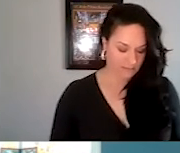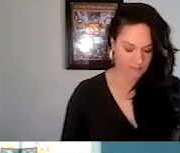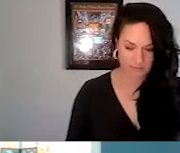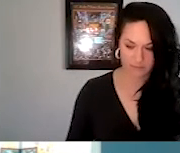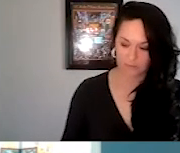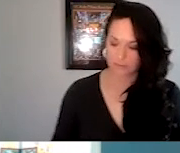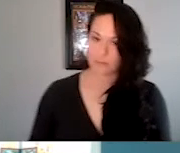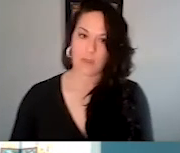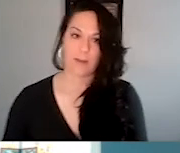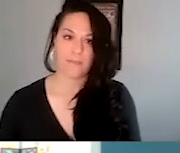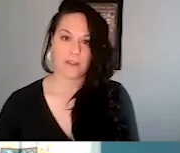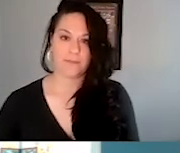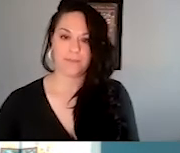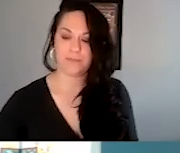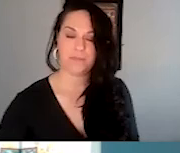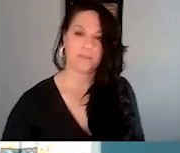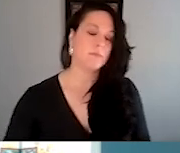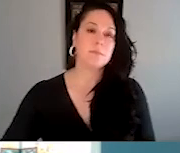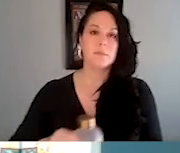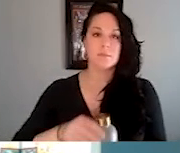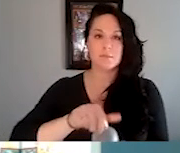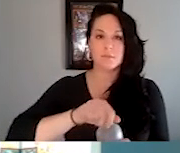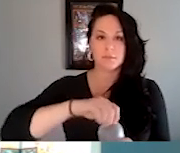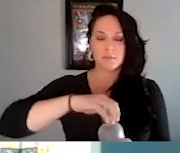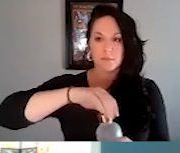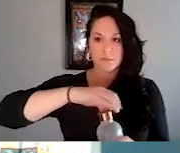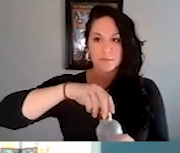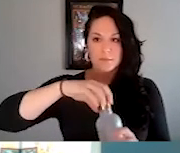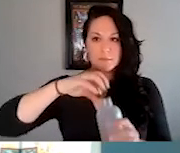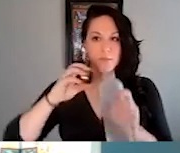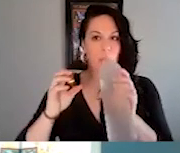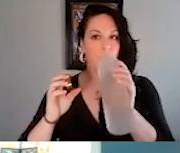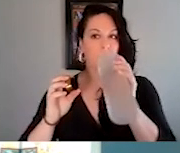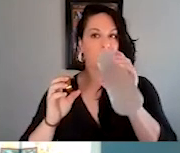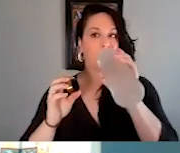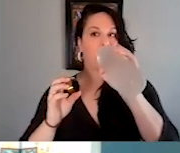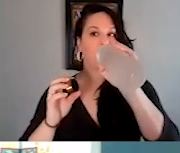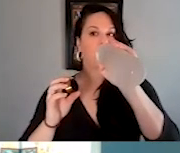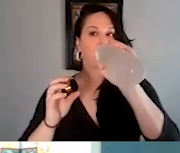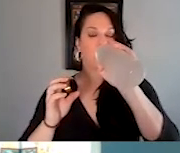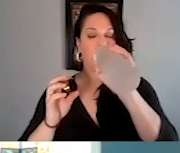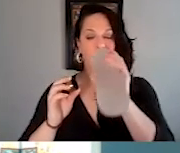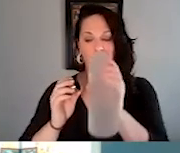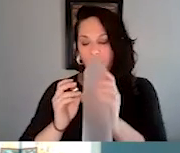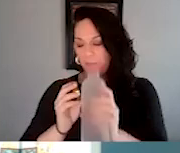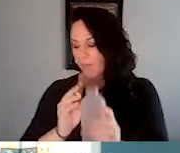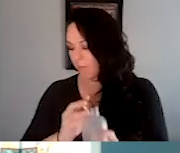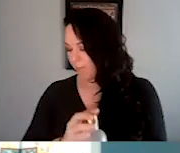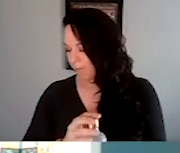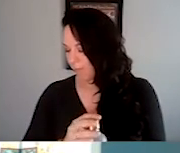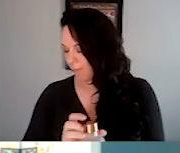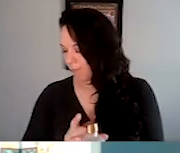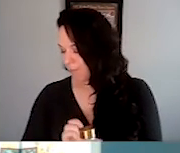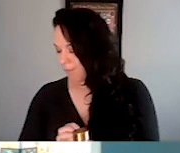the products, testing them, and then sharing the results with the proper people who have the power to make